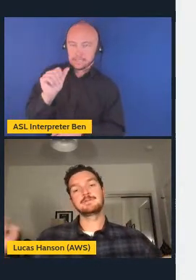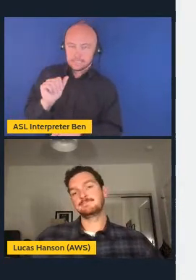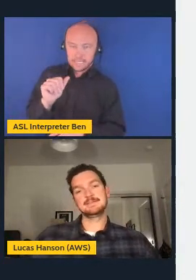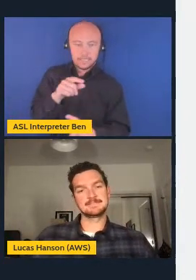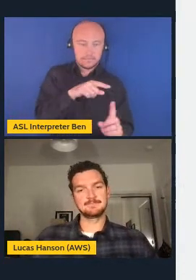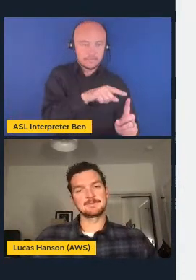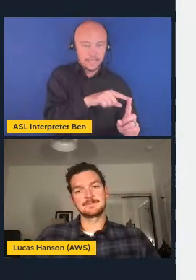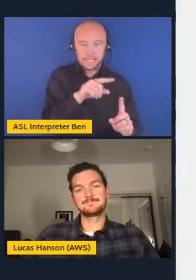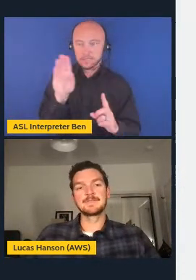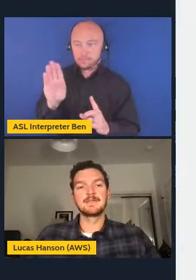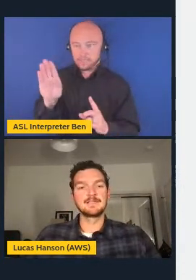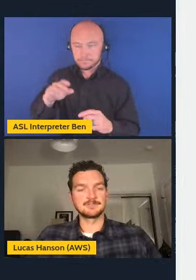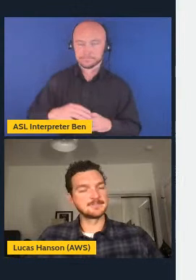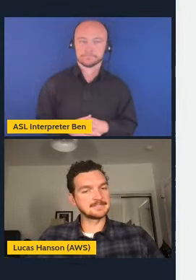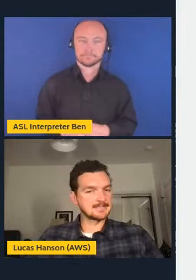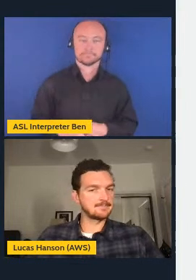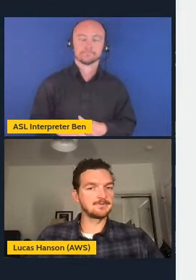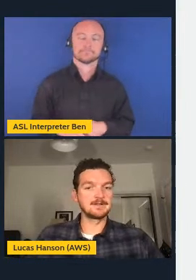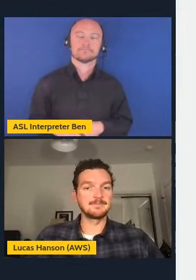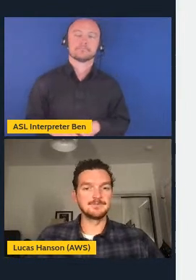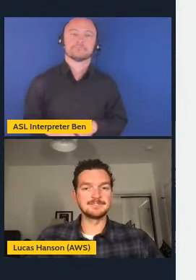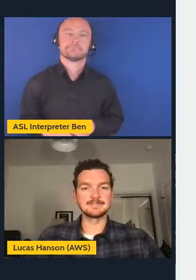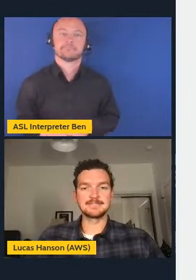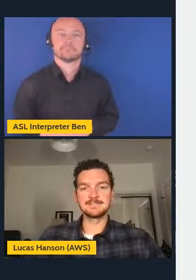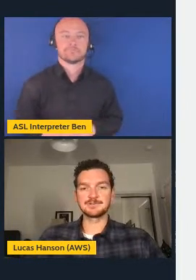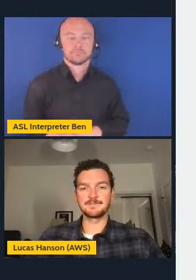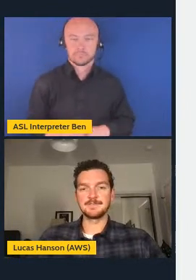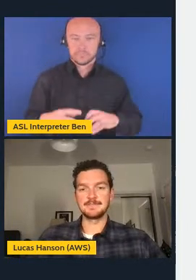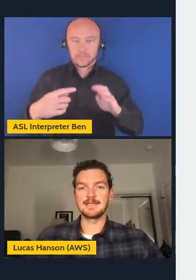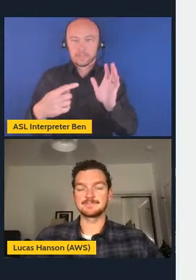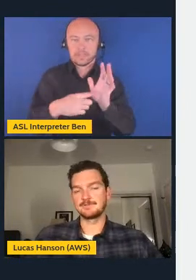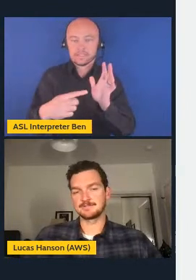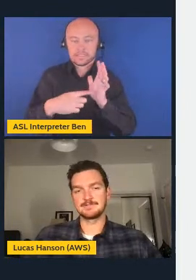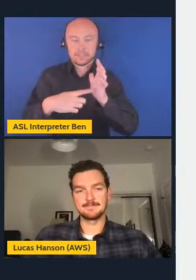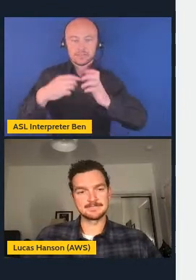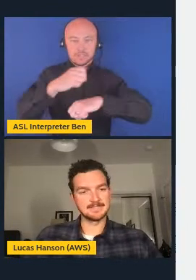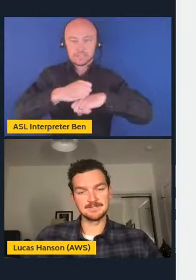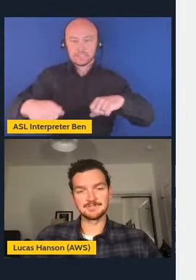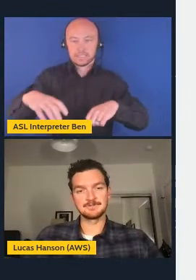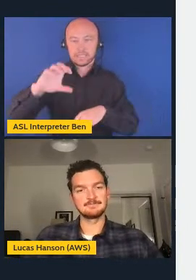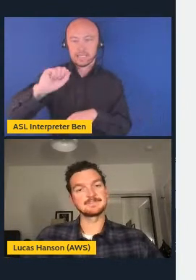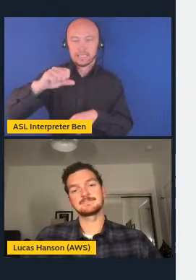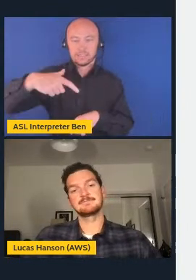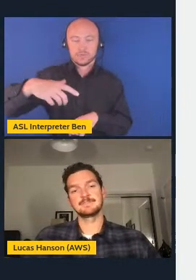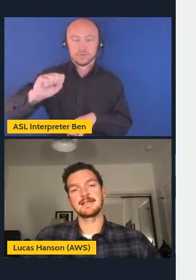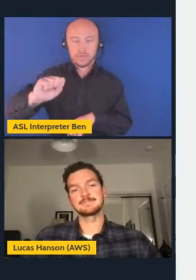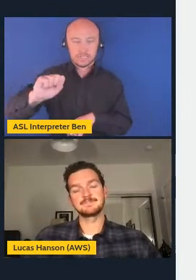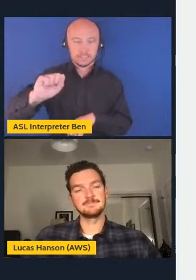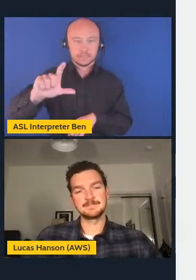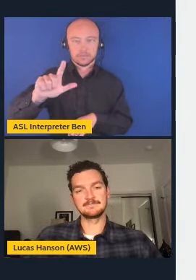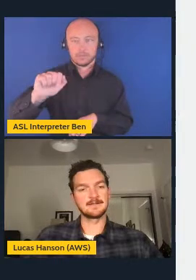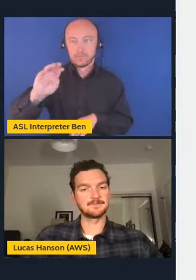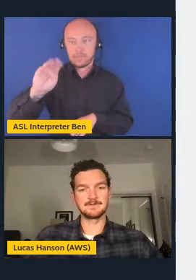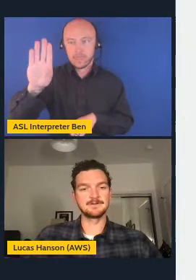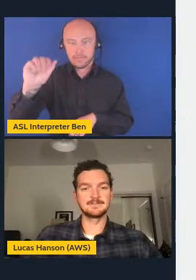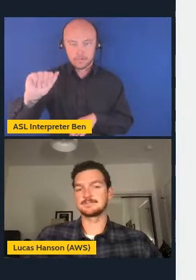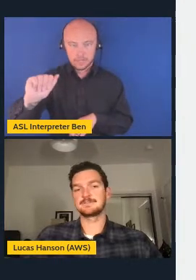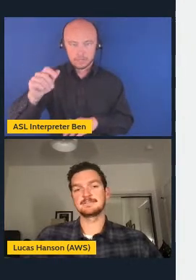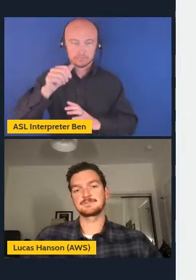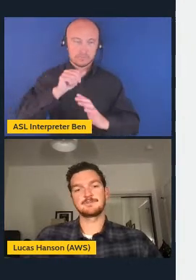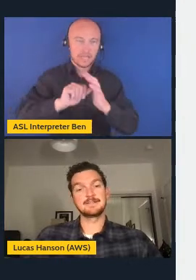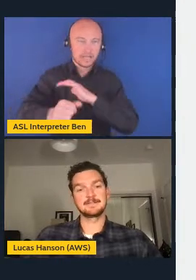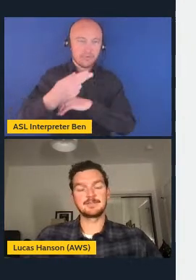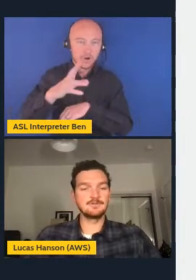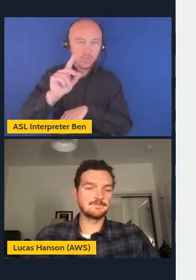to point B typically. So in this example here, I'm using a stage called the SQS to Lambda stage. What that's doing under the hood is